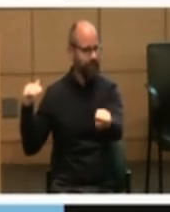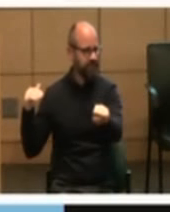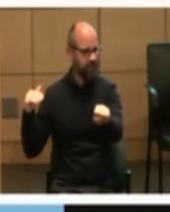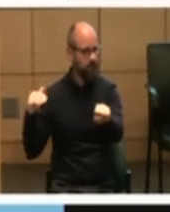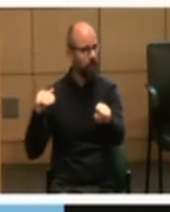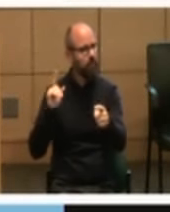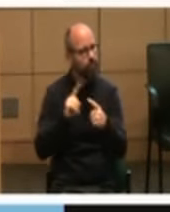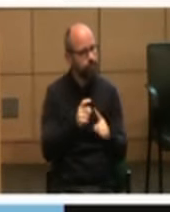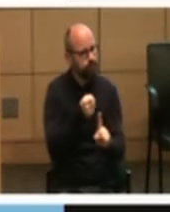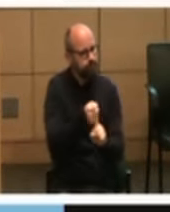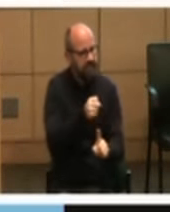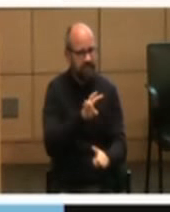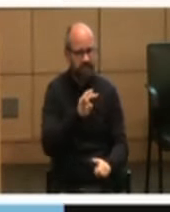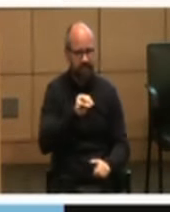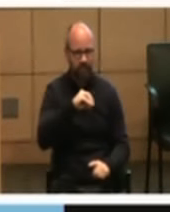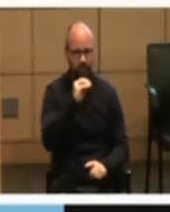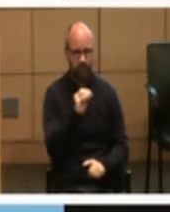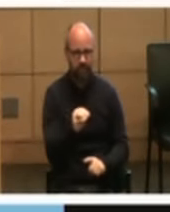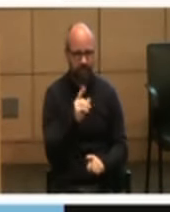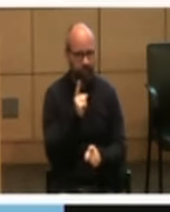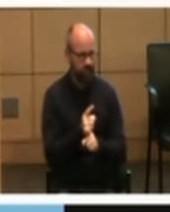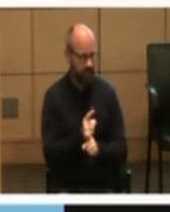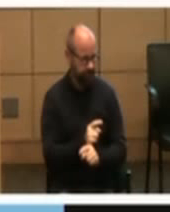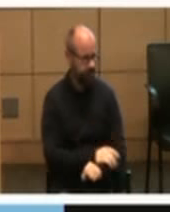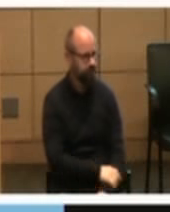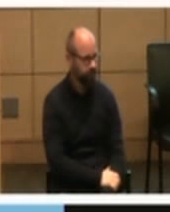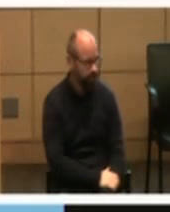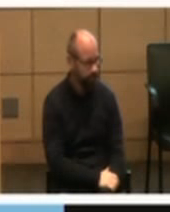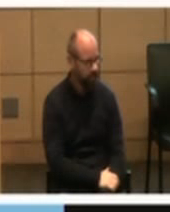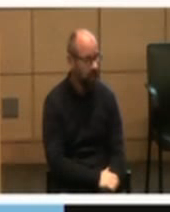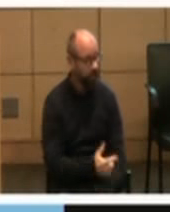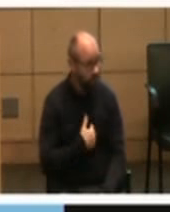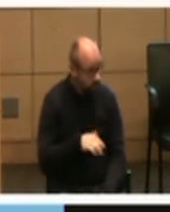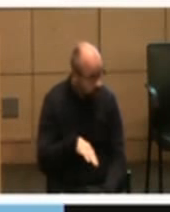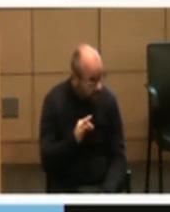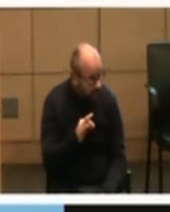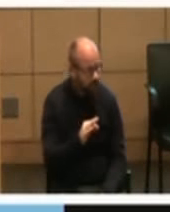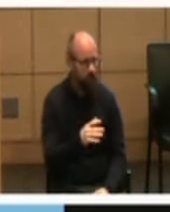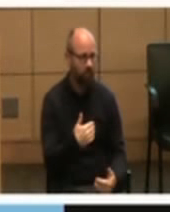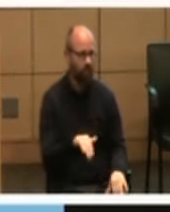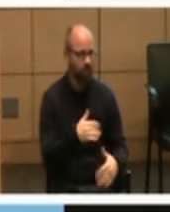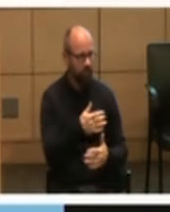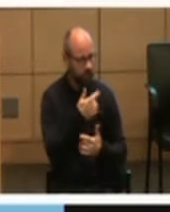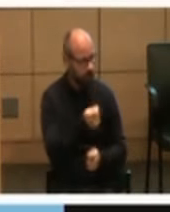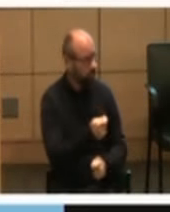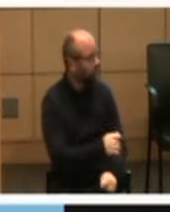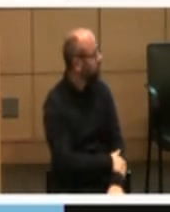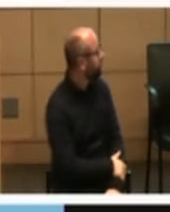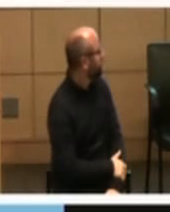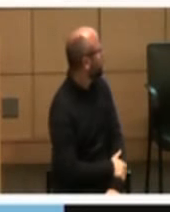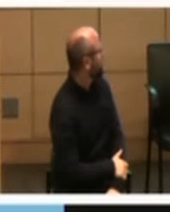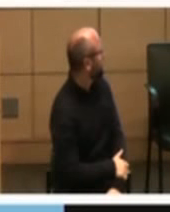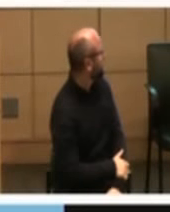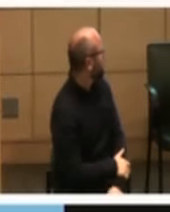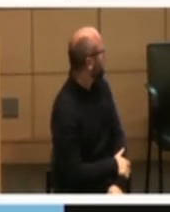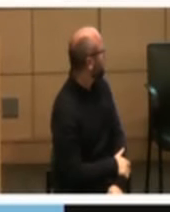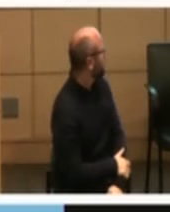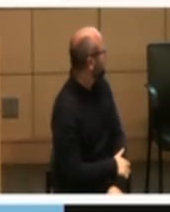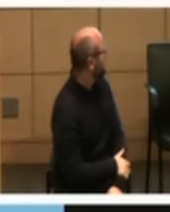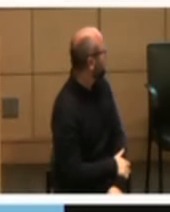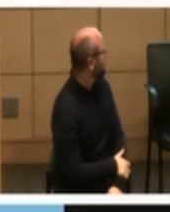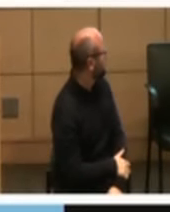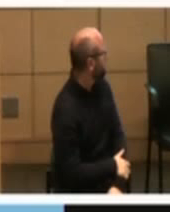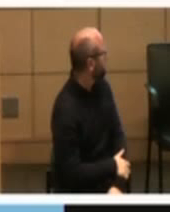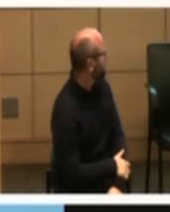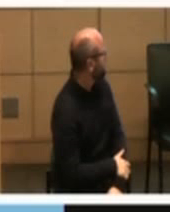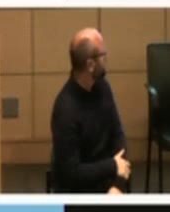And what we find is pretty interesting. So here we've got two listening conditions down here. We've got speech-shaped